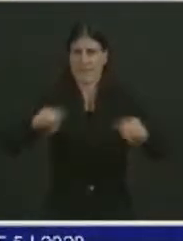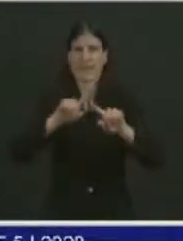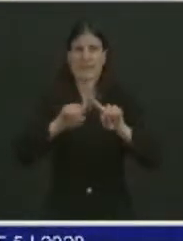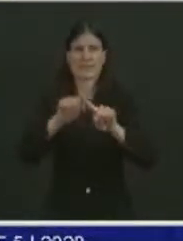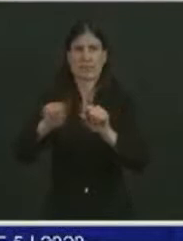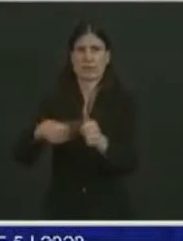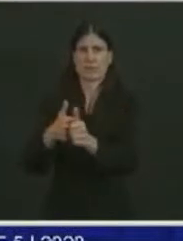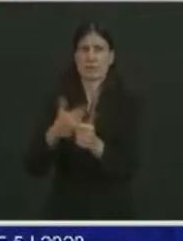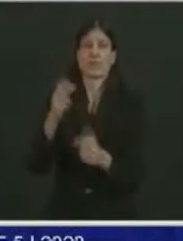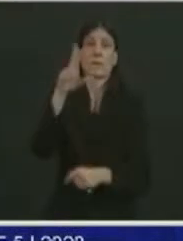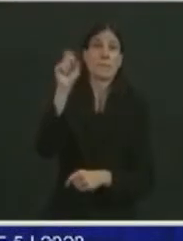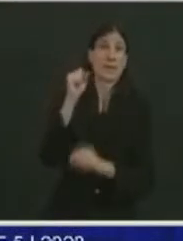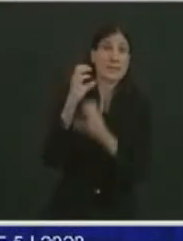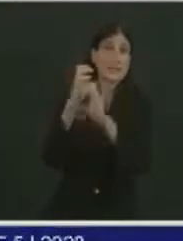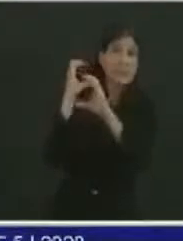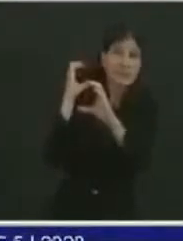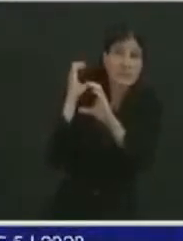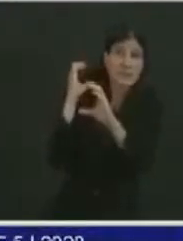bus in,